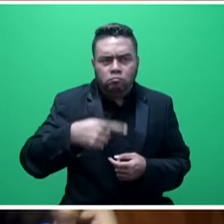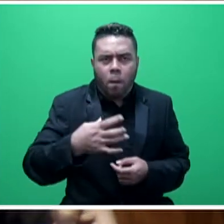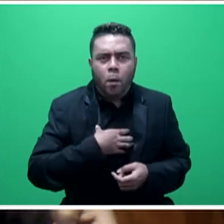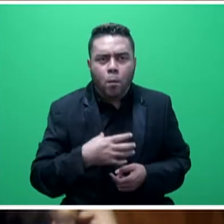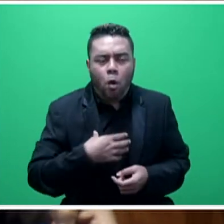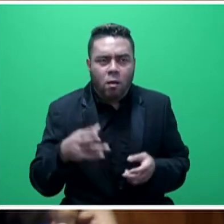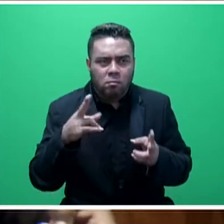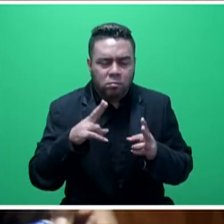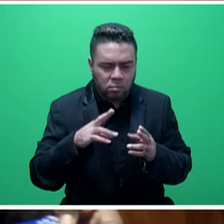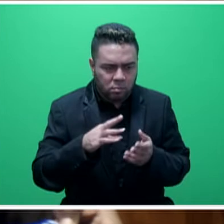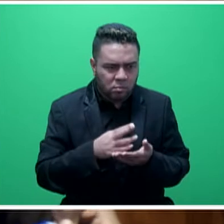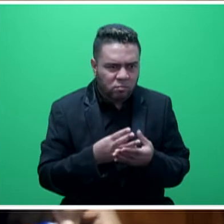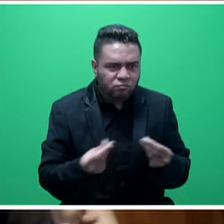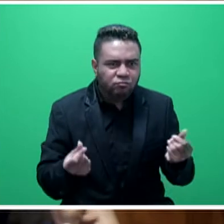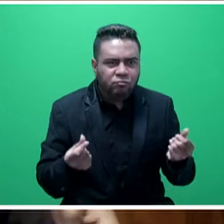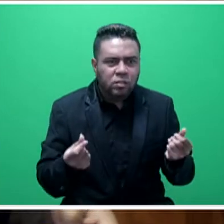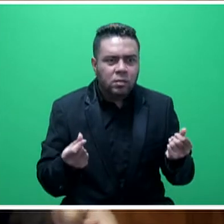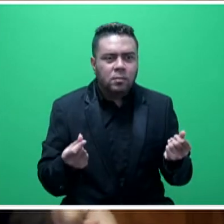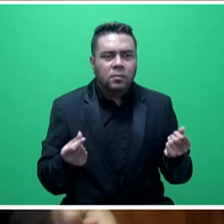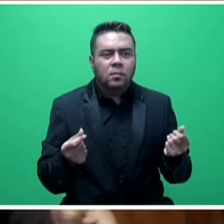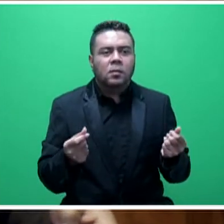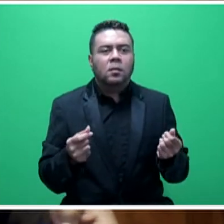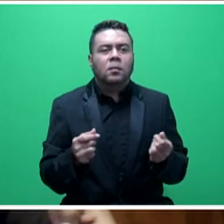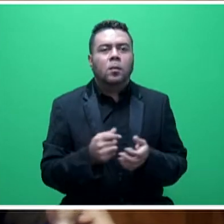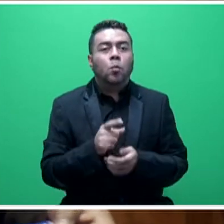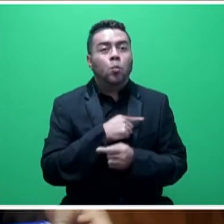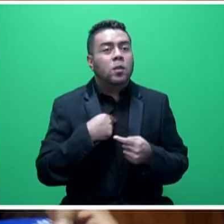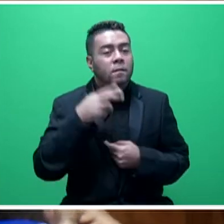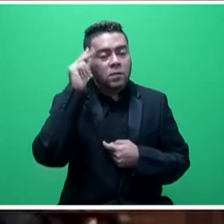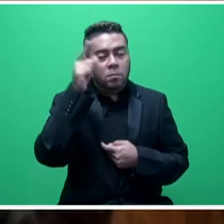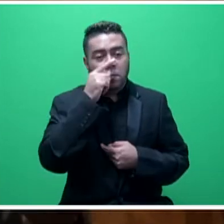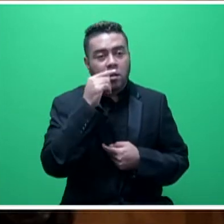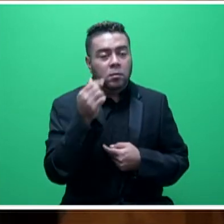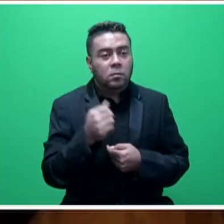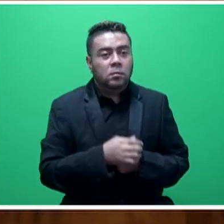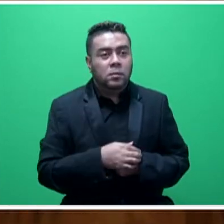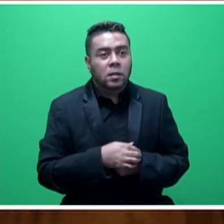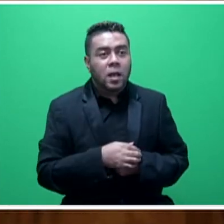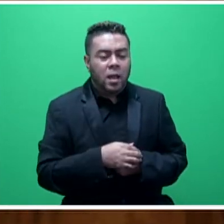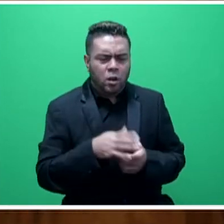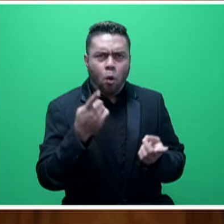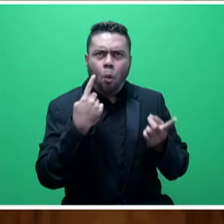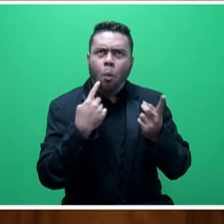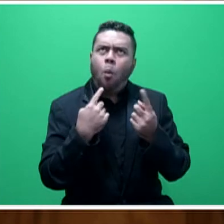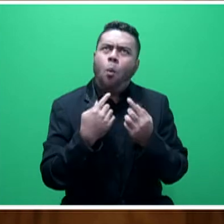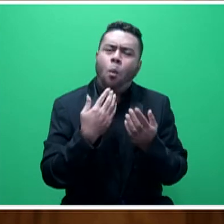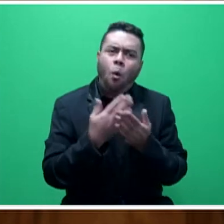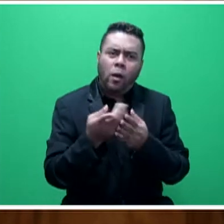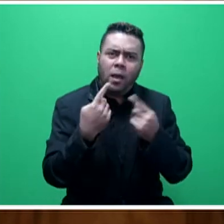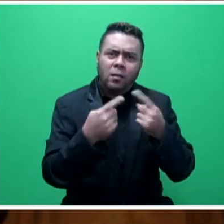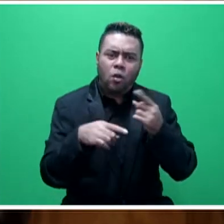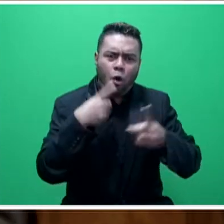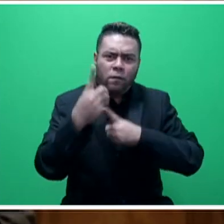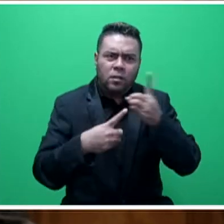by tearing apart the Bula spirit that we Fijians are well known for. At an online conference, I lamented it on how it took